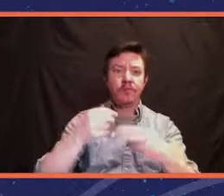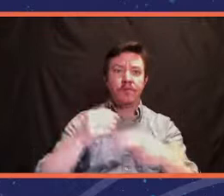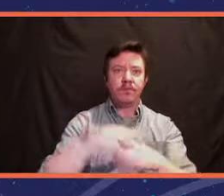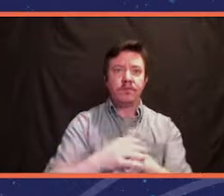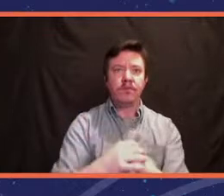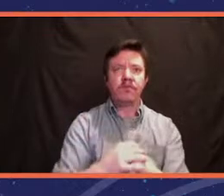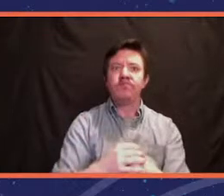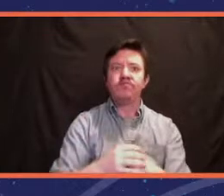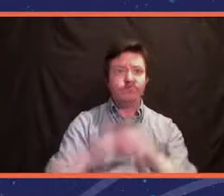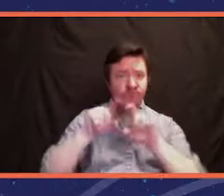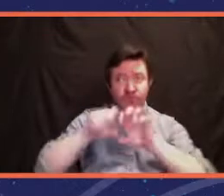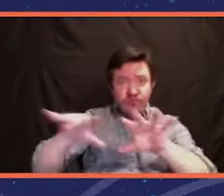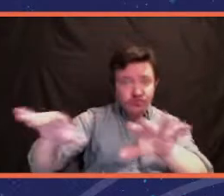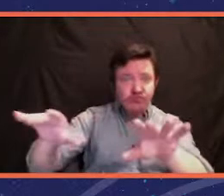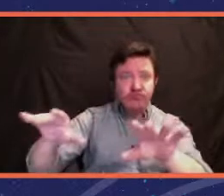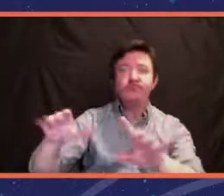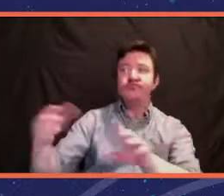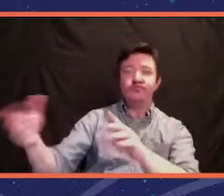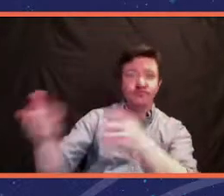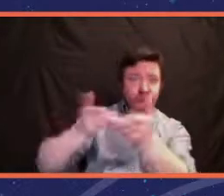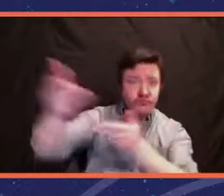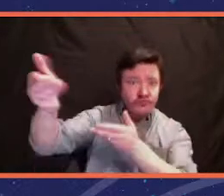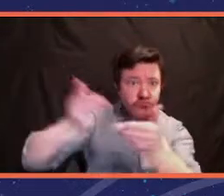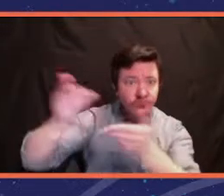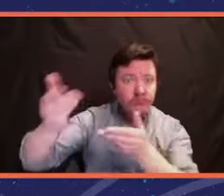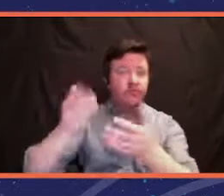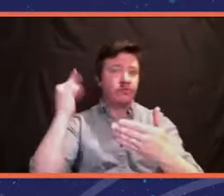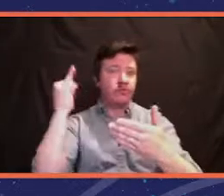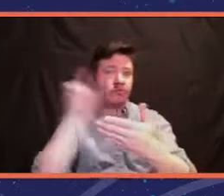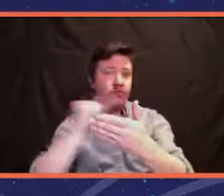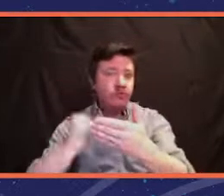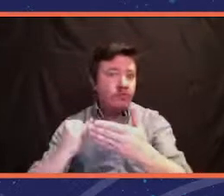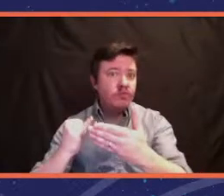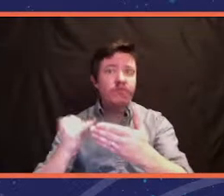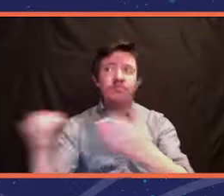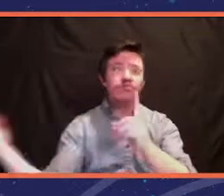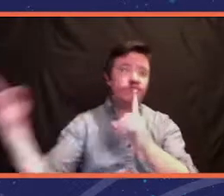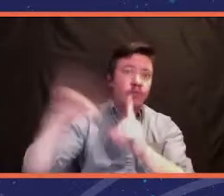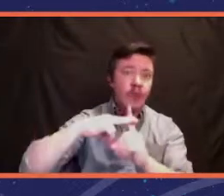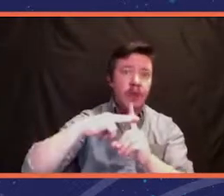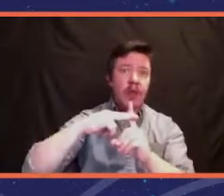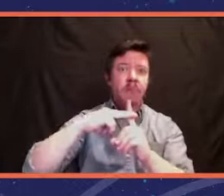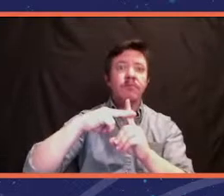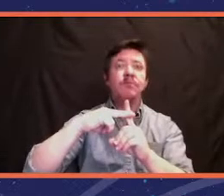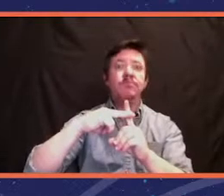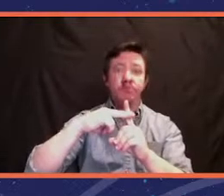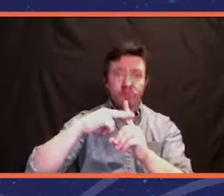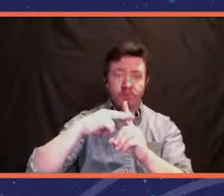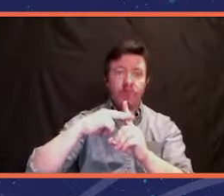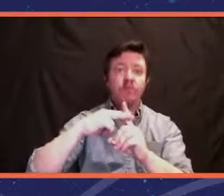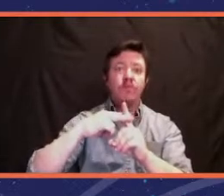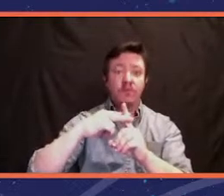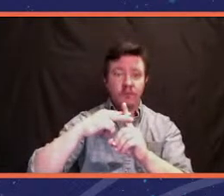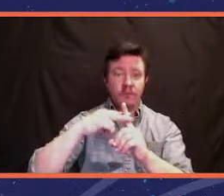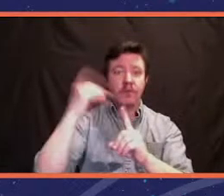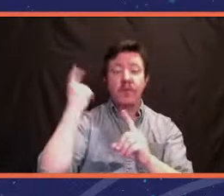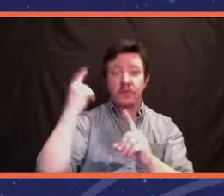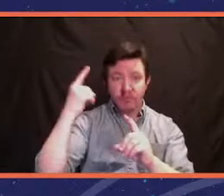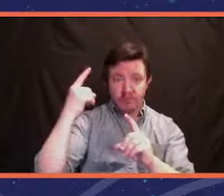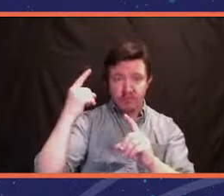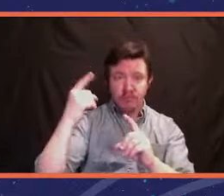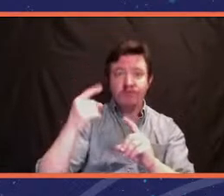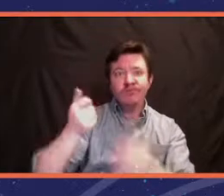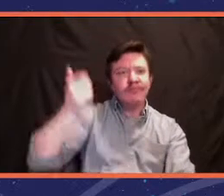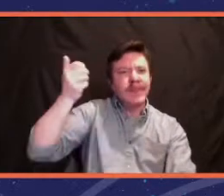we invited artists to apply for a fellowship of sorts,